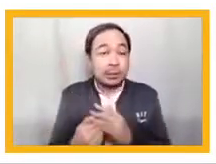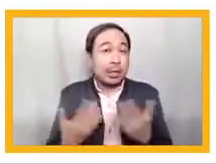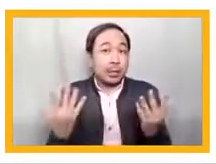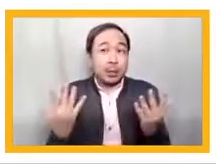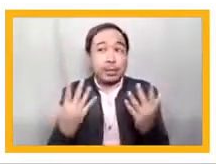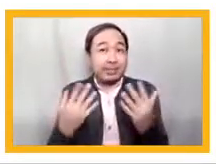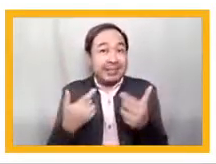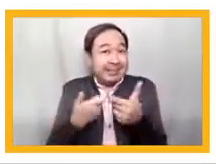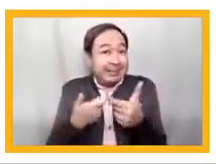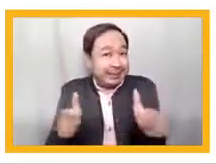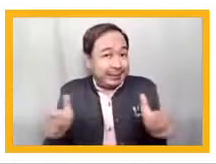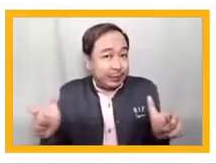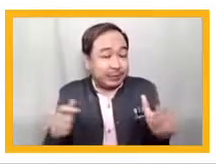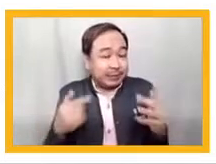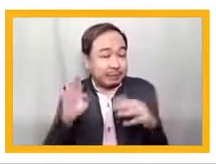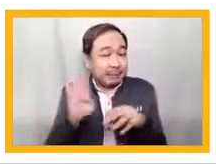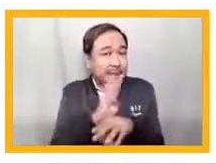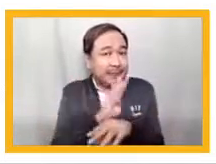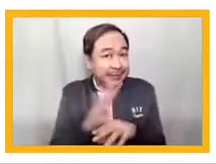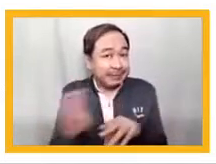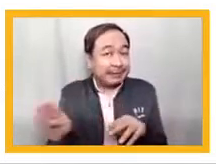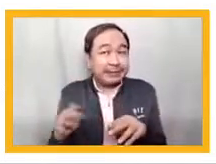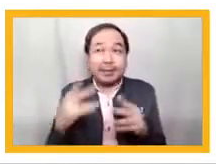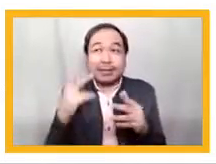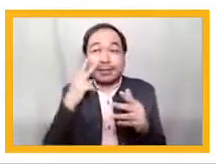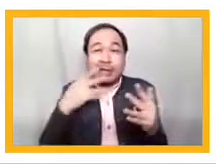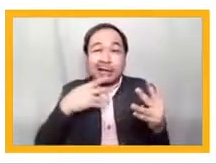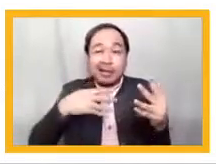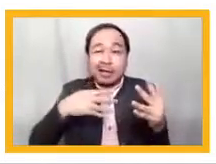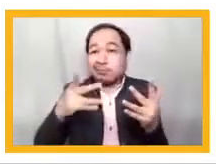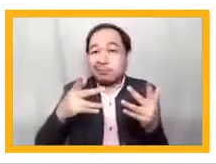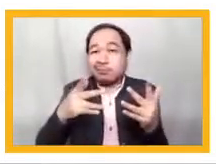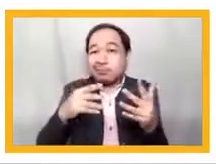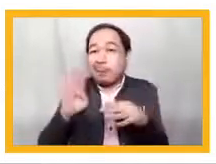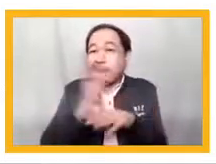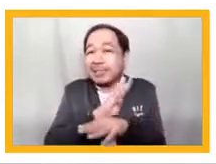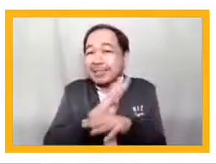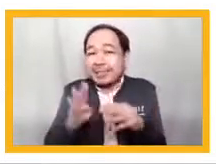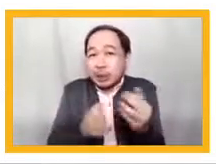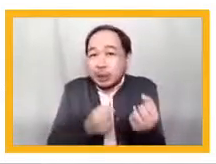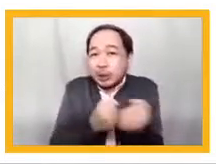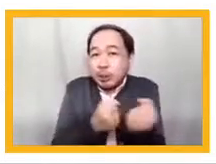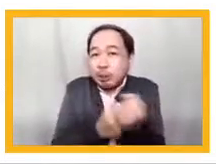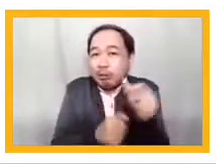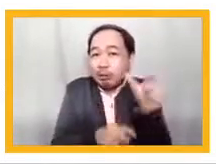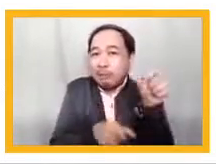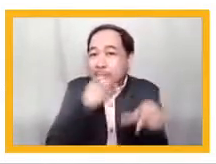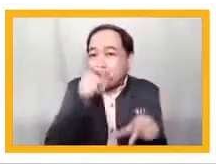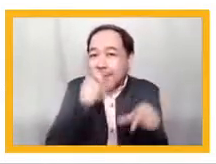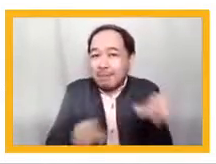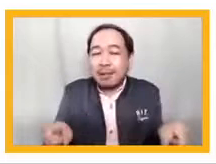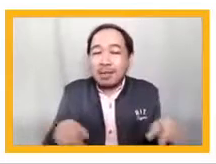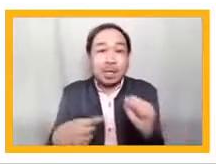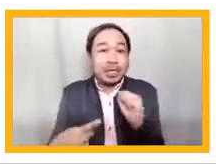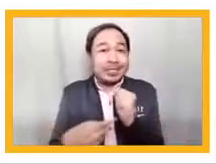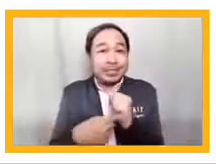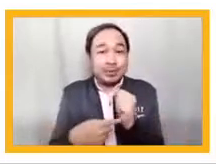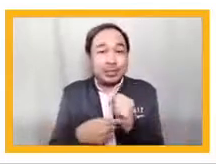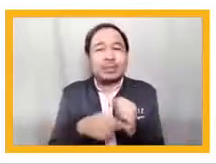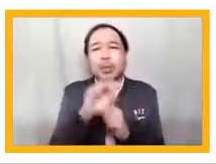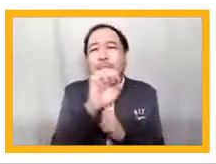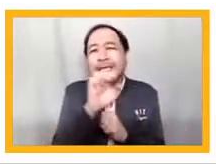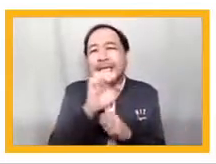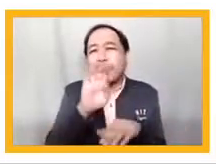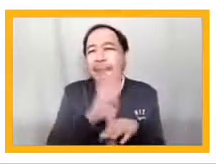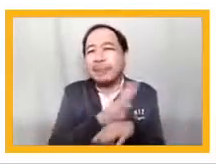inclusive businesses, social enterprises, digital enabled, not only e-commerce, but real